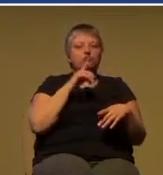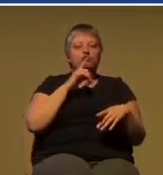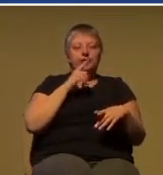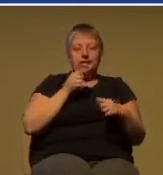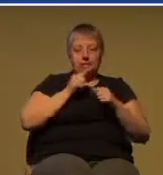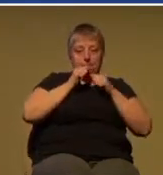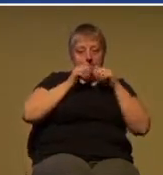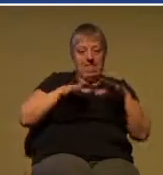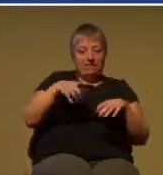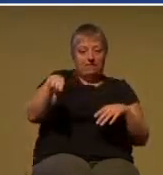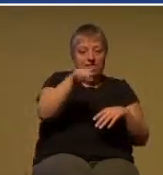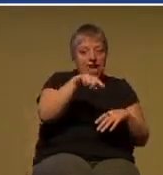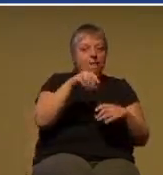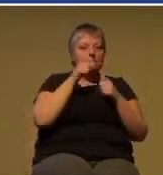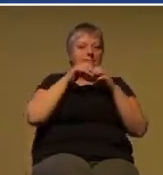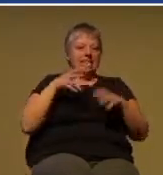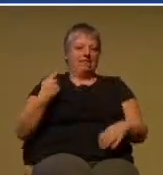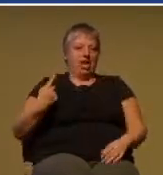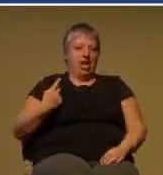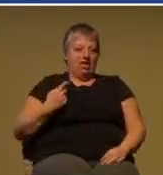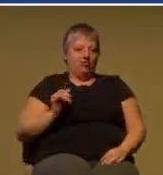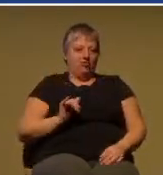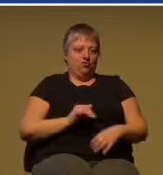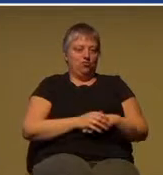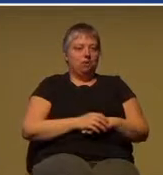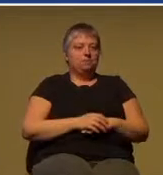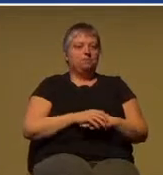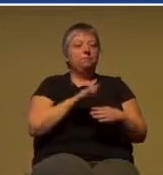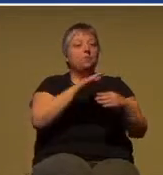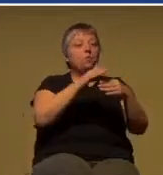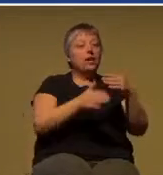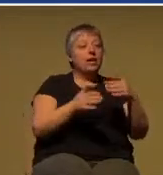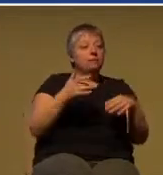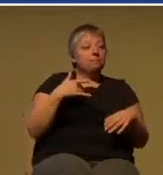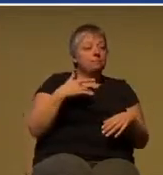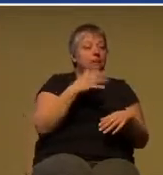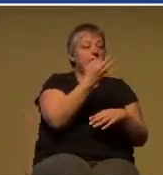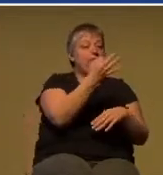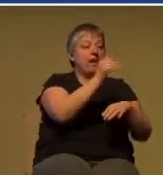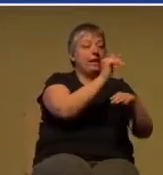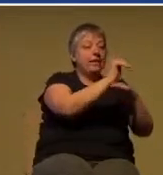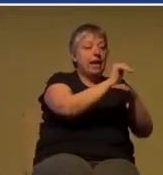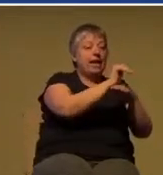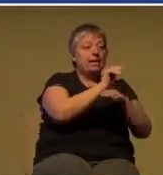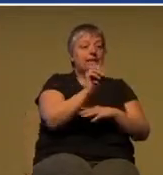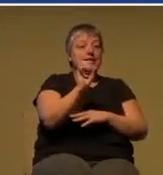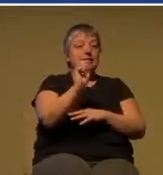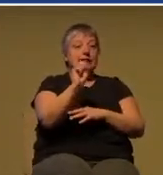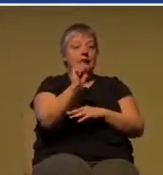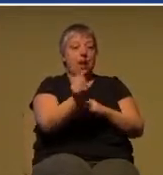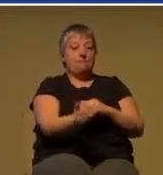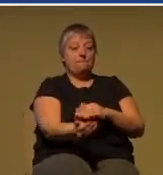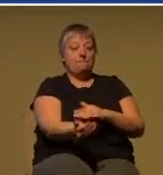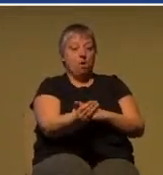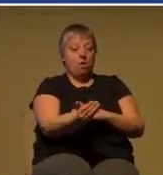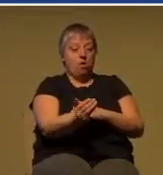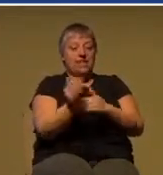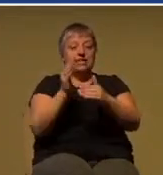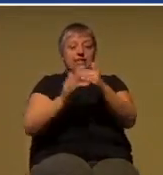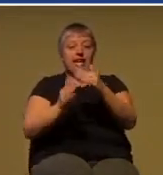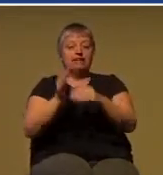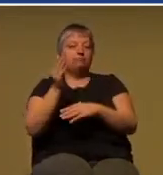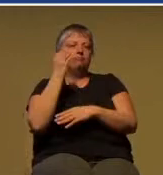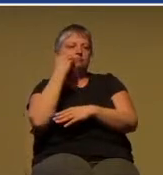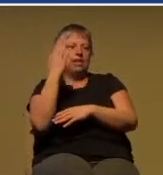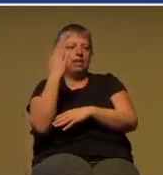The weekend typically runs Friday evening, Saturday morning, and it ends at 12:30 on Saturday, so people can get